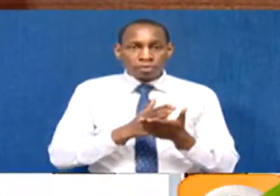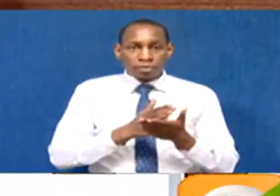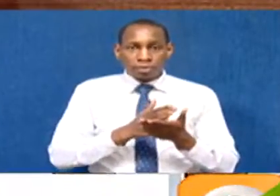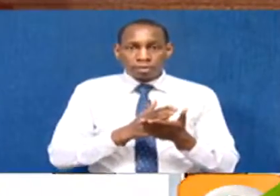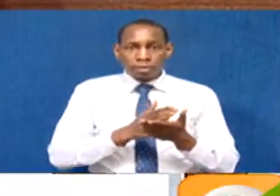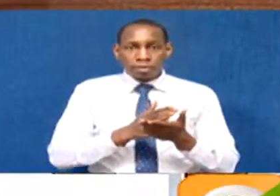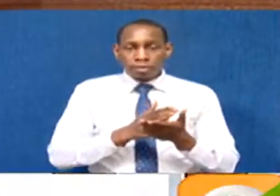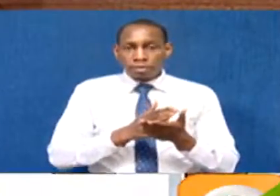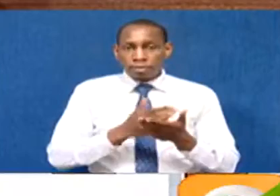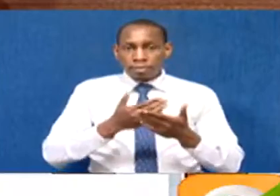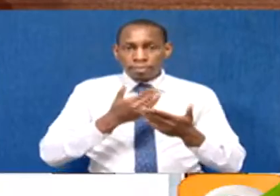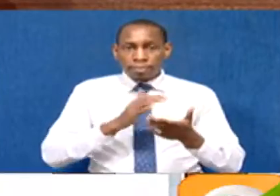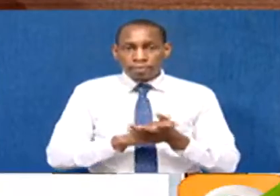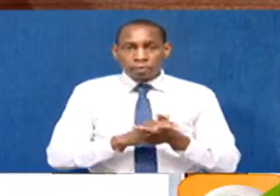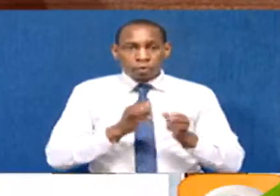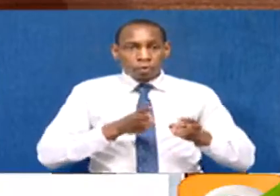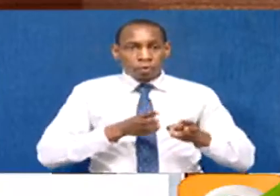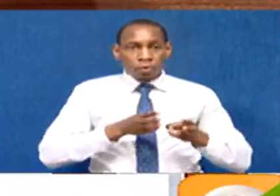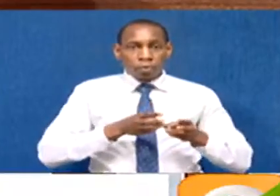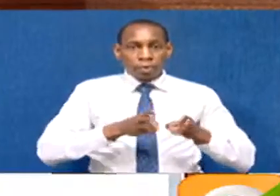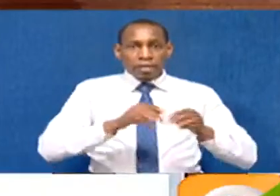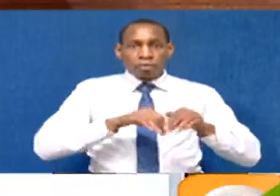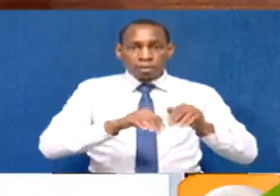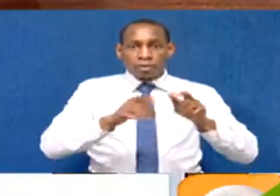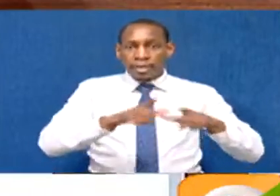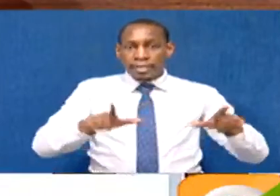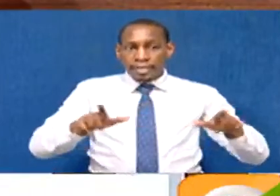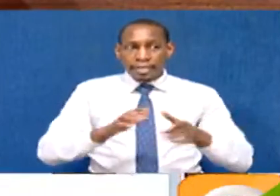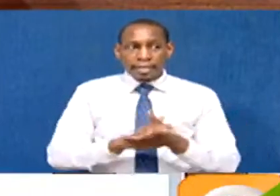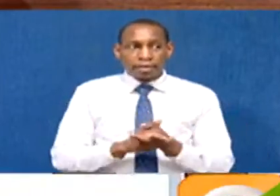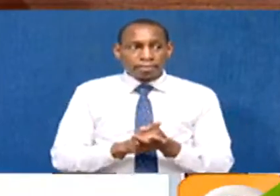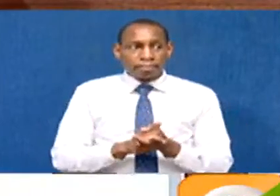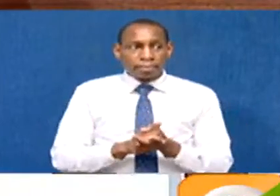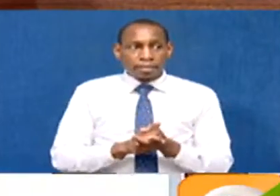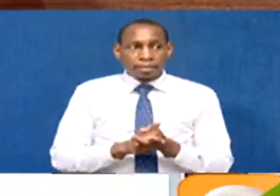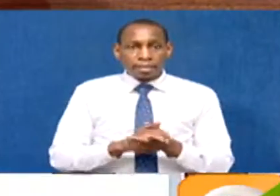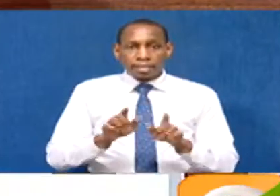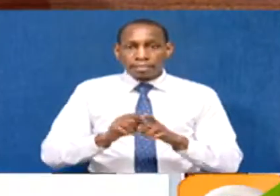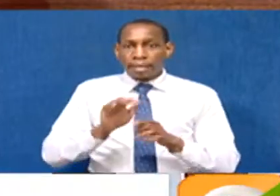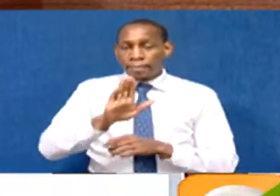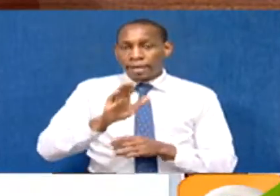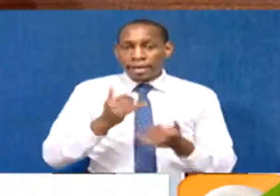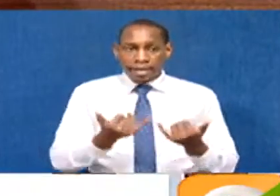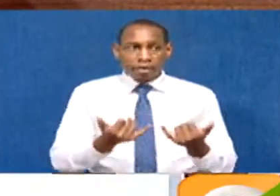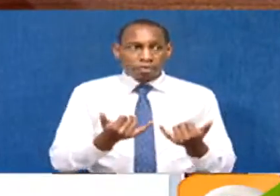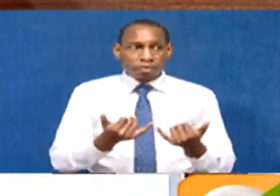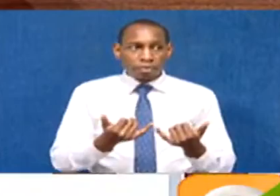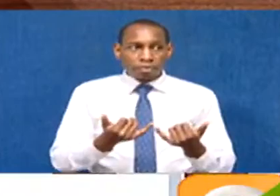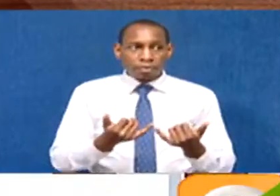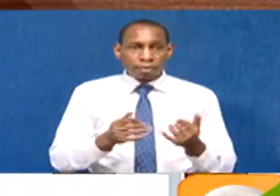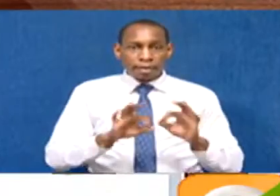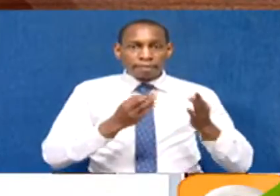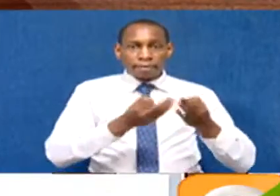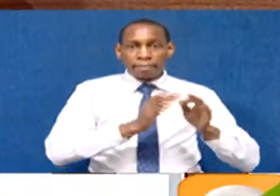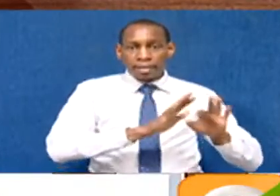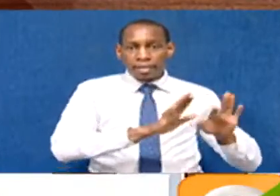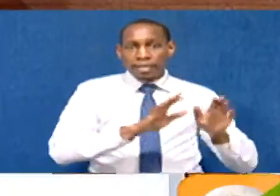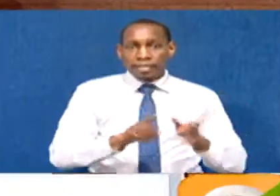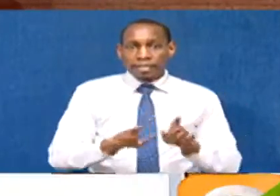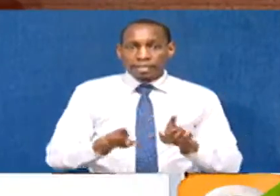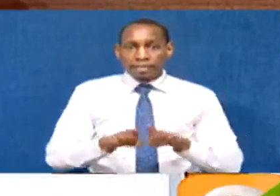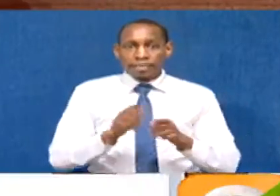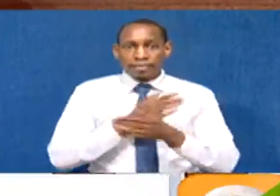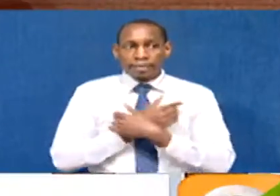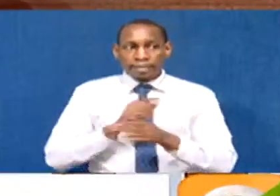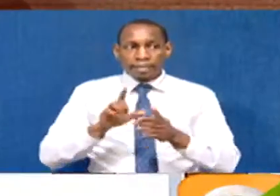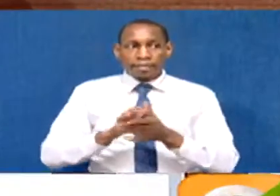one is the path we used to follow when we were going to the lake. This is the path we used to do what? And you have to come in and leave your family and all those your peers and